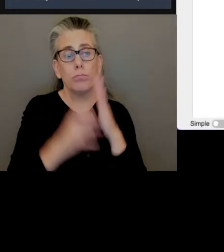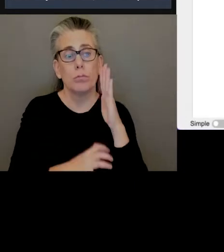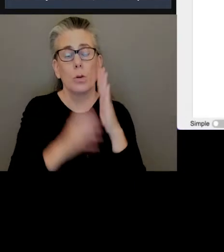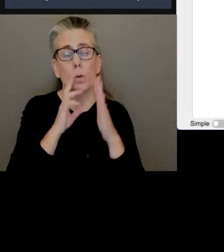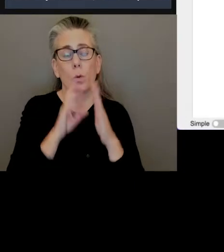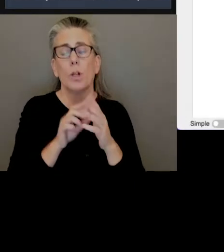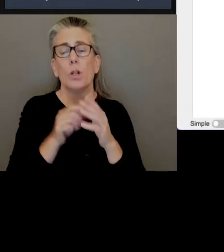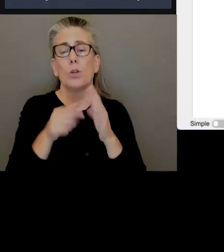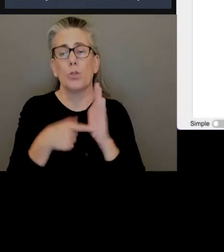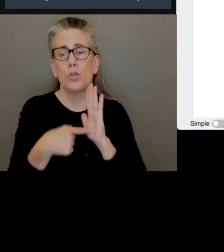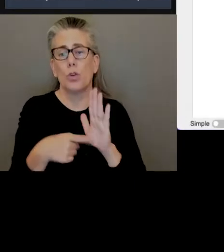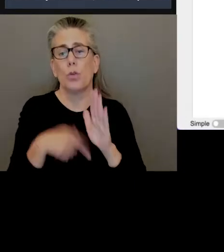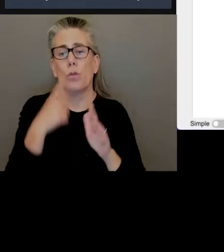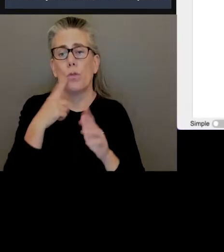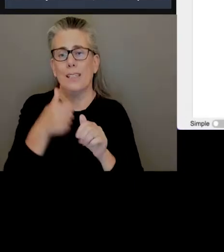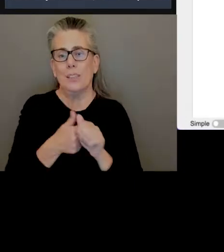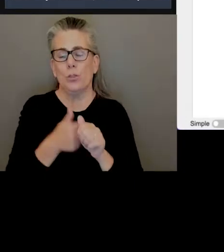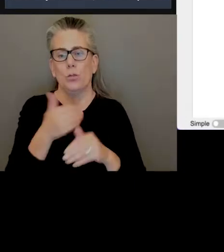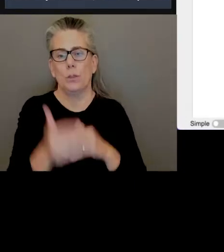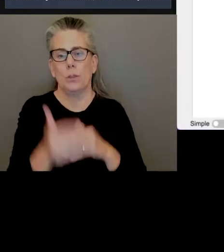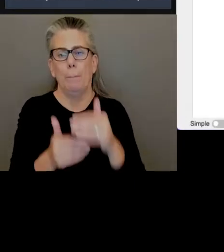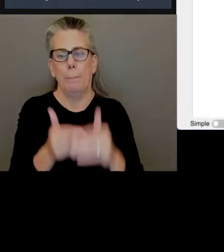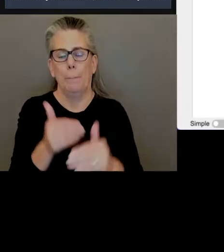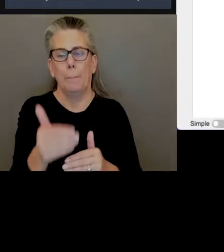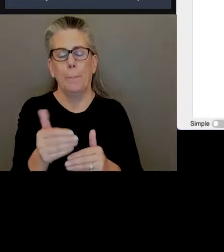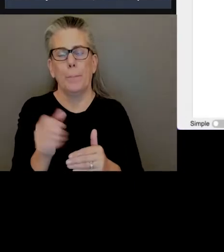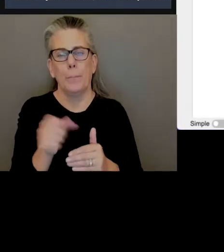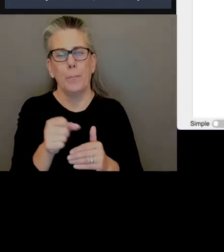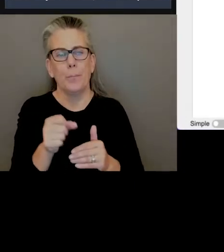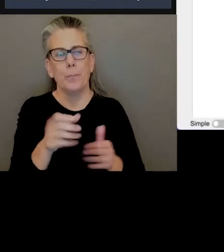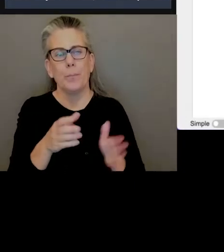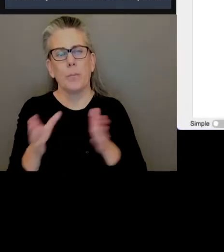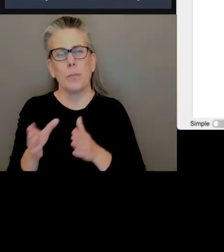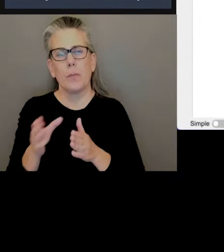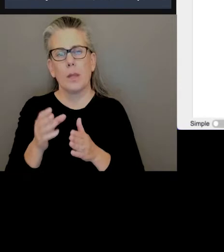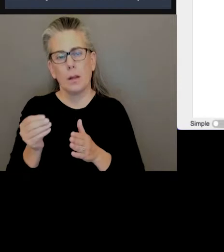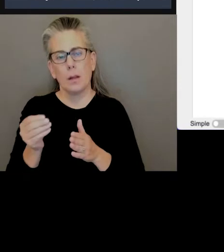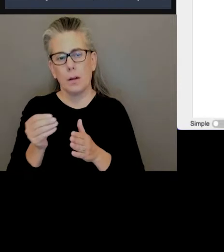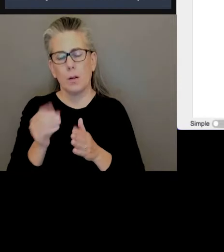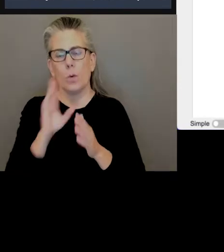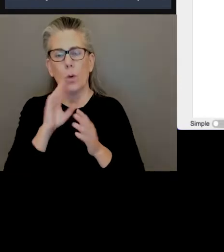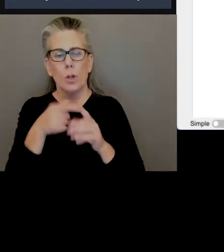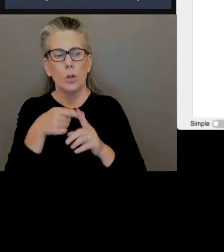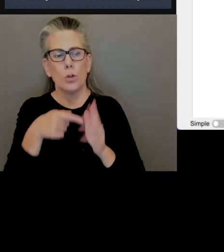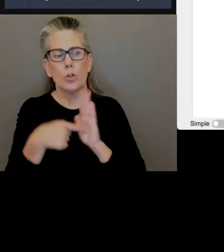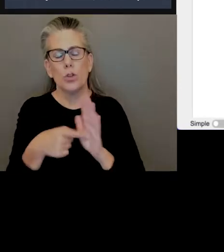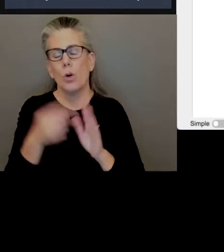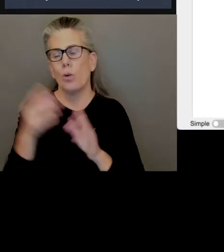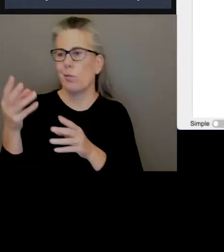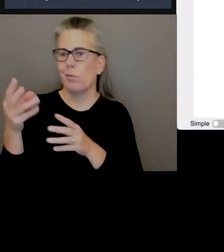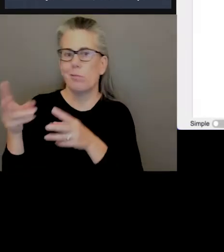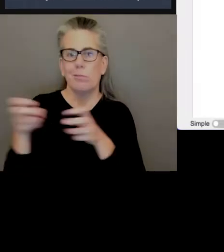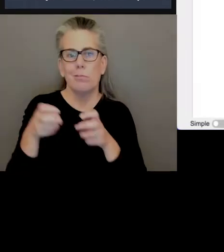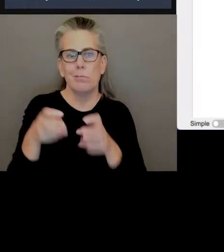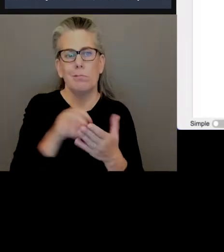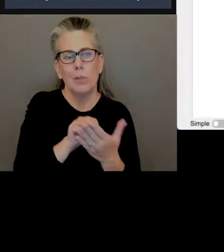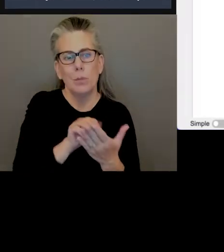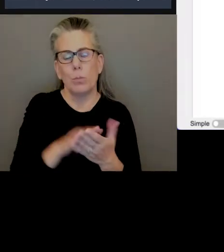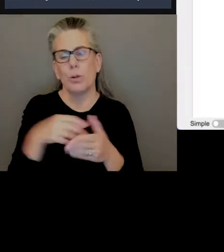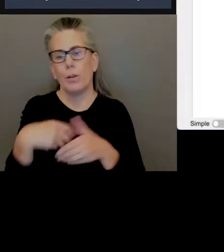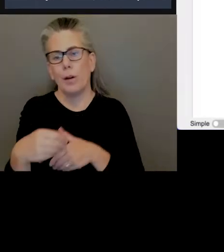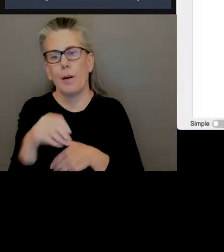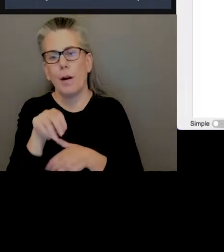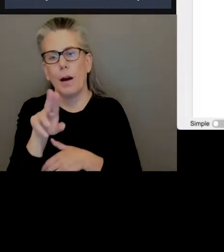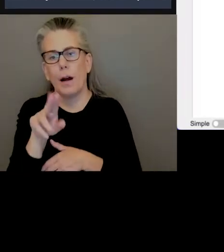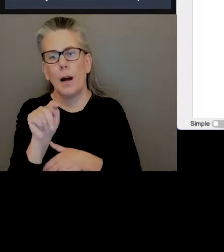And these component specifications will define what those container images are, what are the inputs and outputs from those images, and any kind